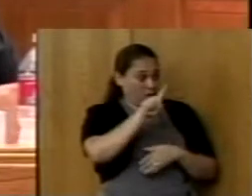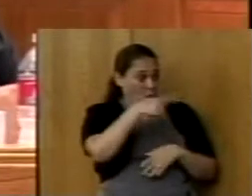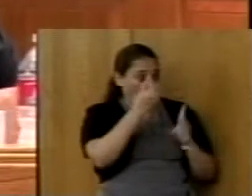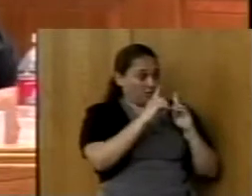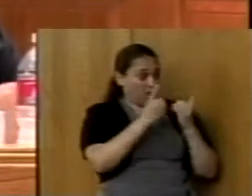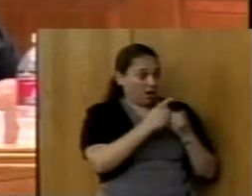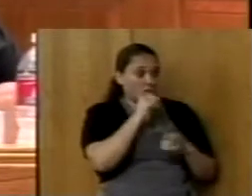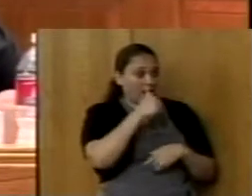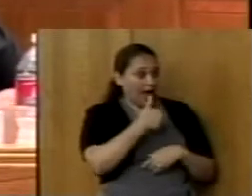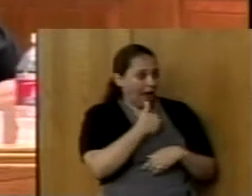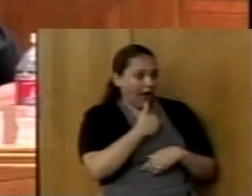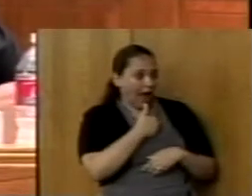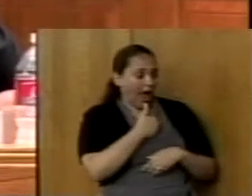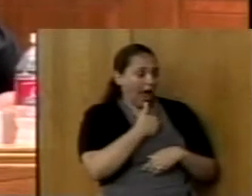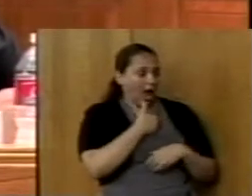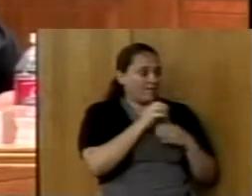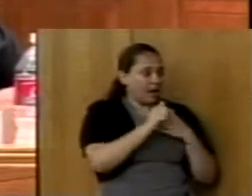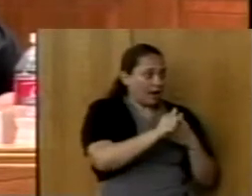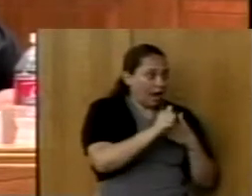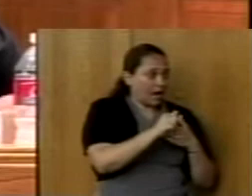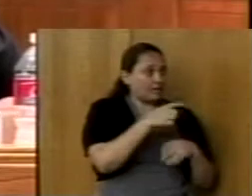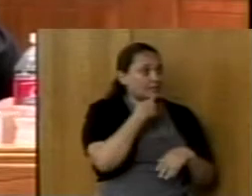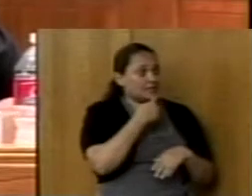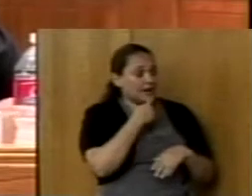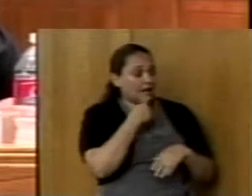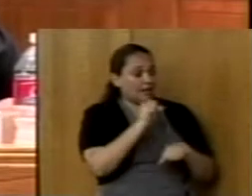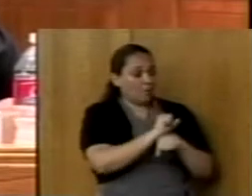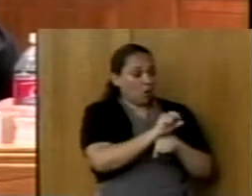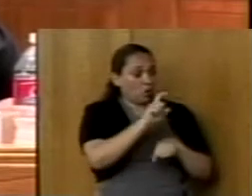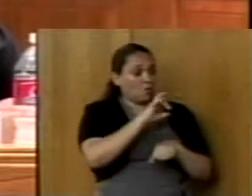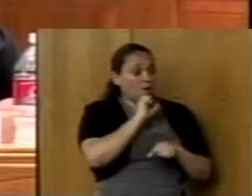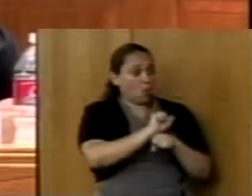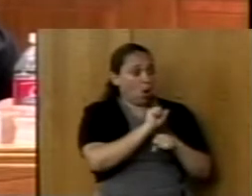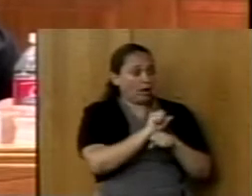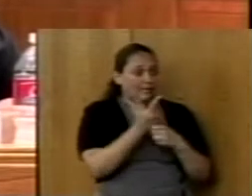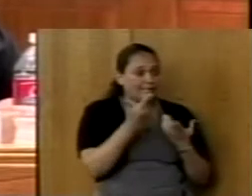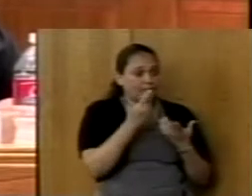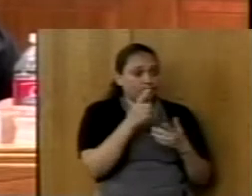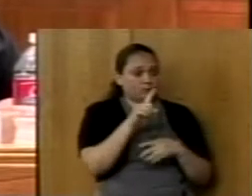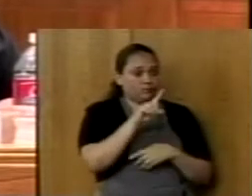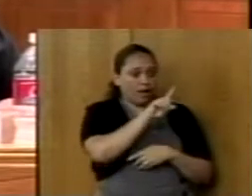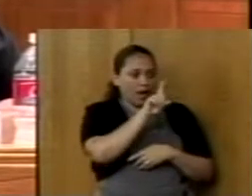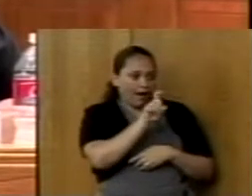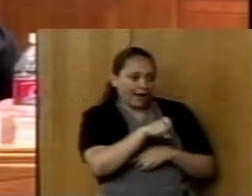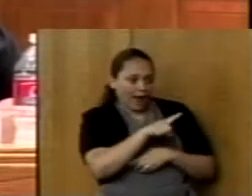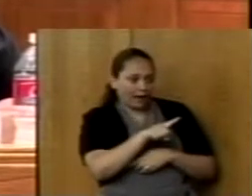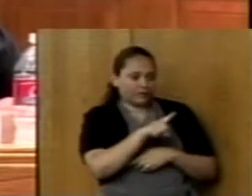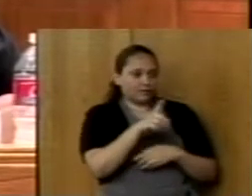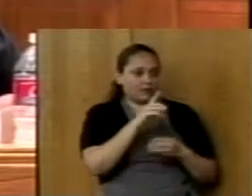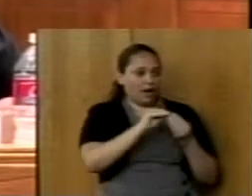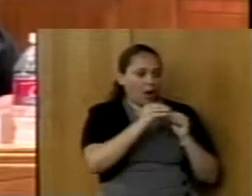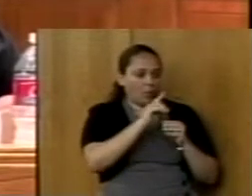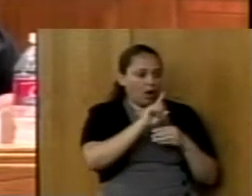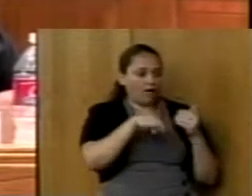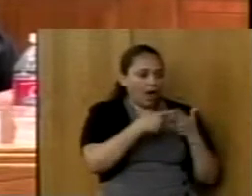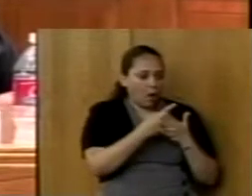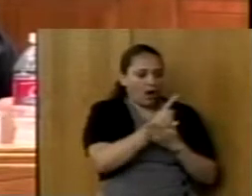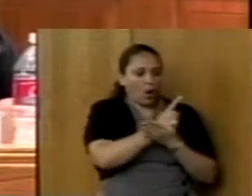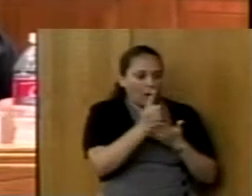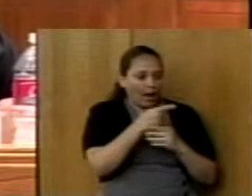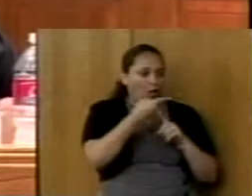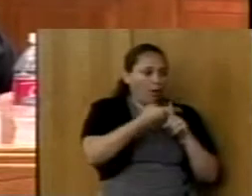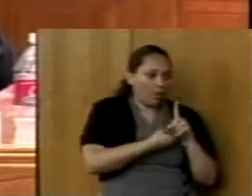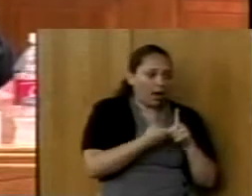board guidance when we say the employee should be working X number of hours a week or a month? Or is it left out to